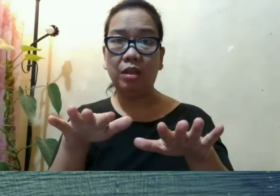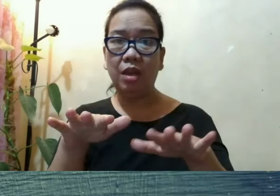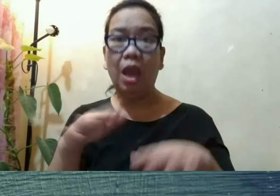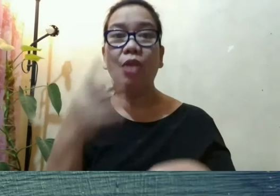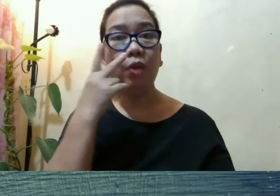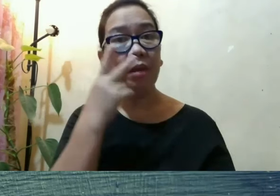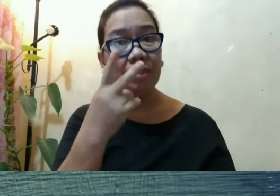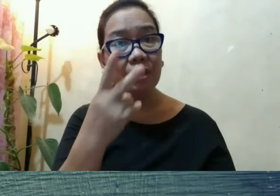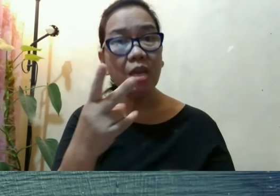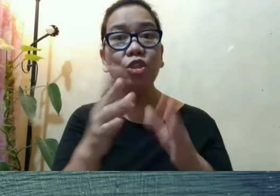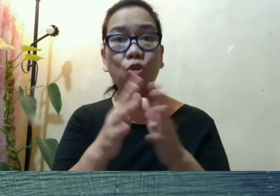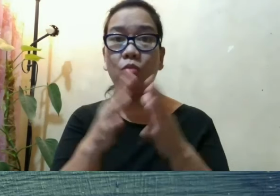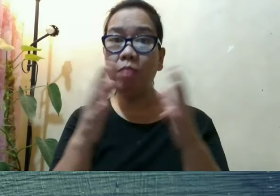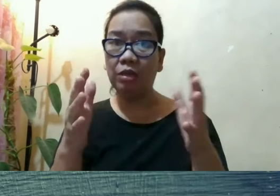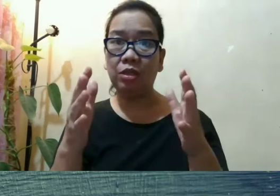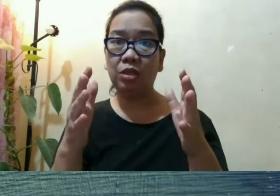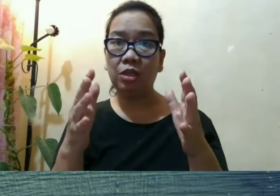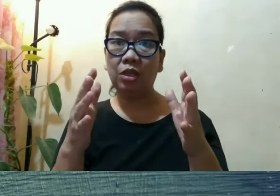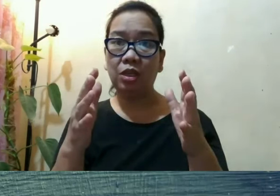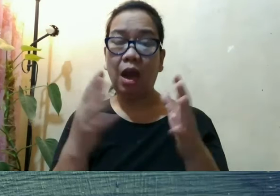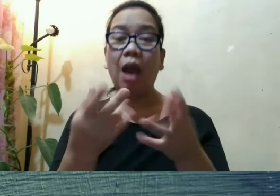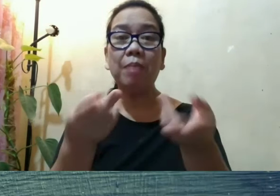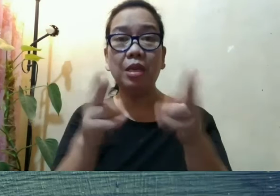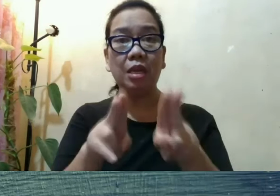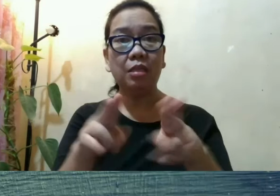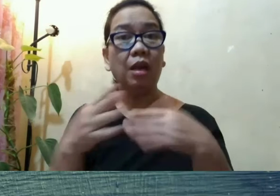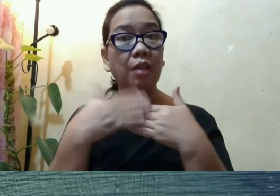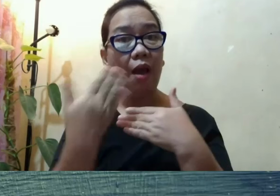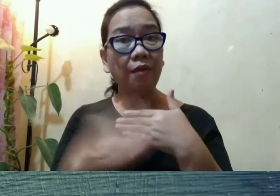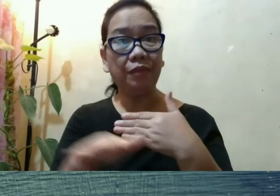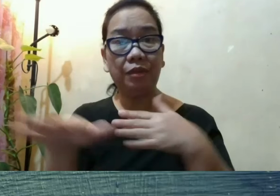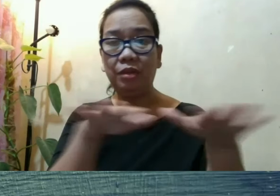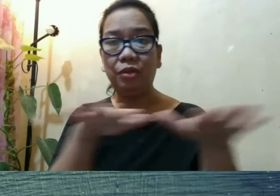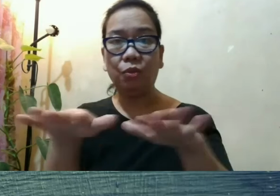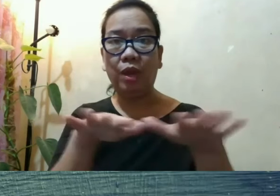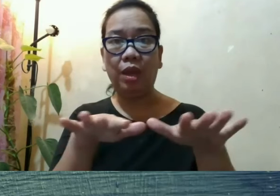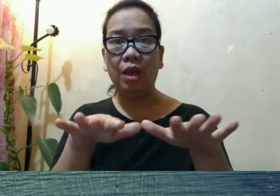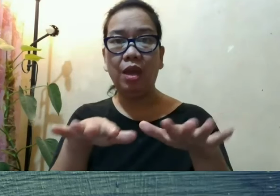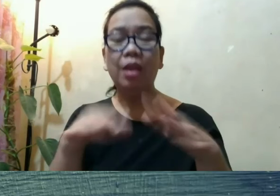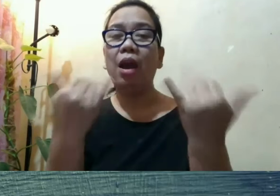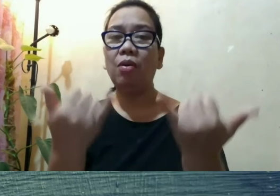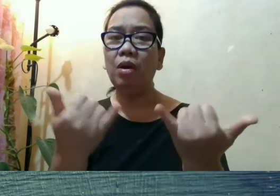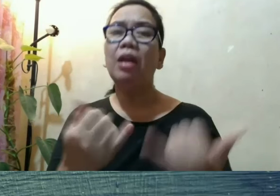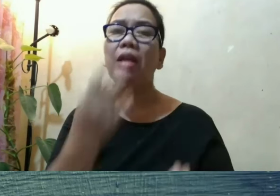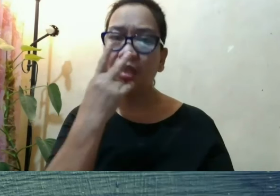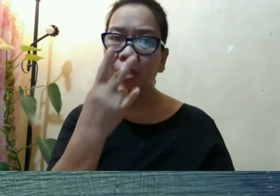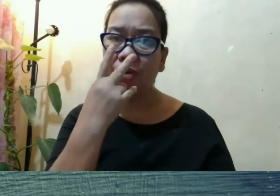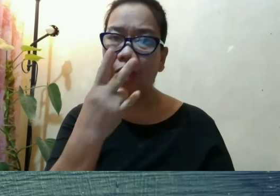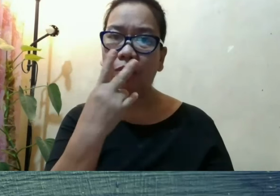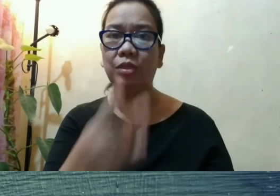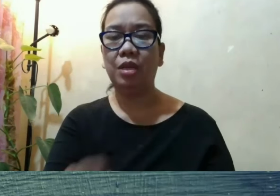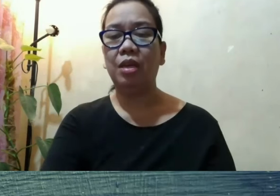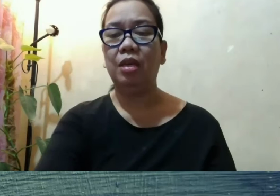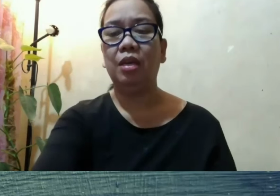earthquake and we have seen so much happening right after the earthquake. Now, let us